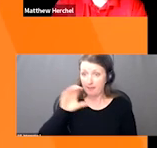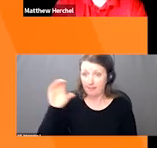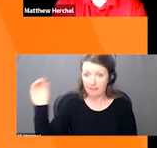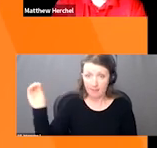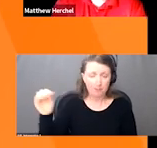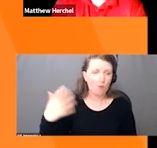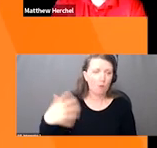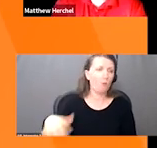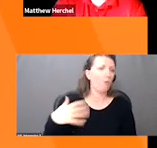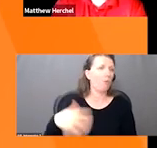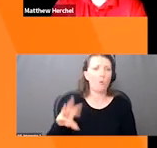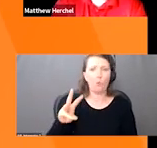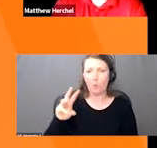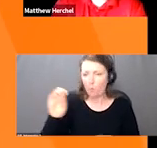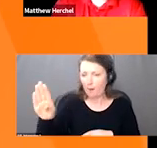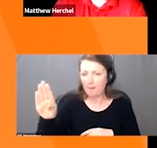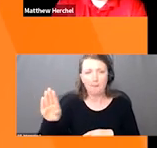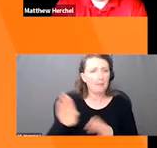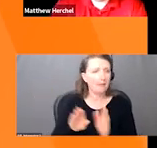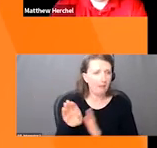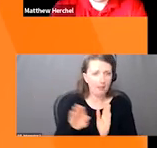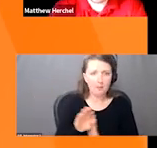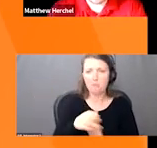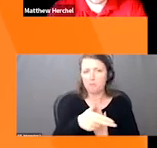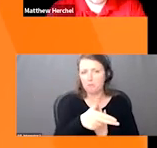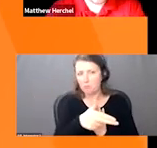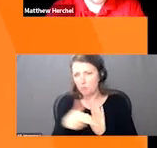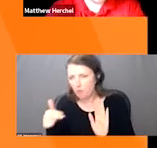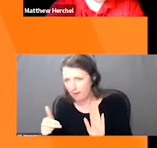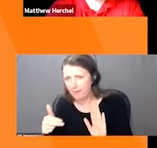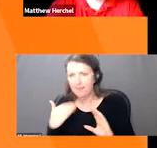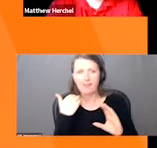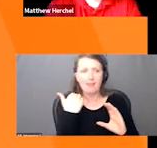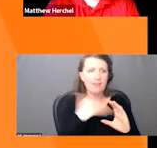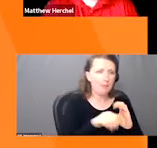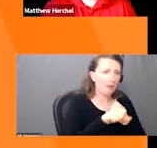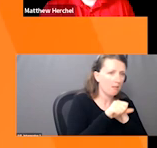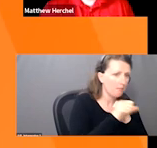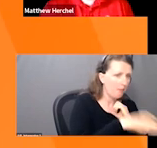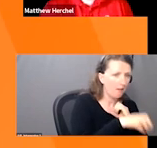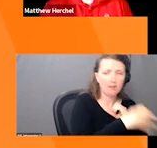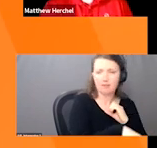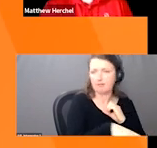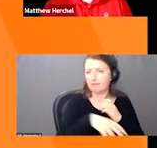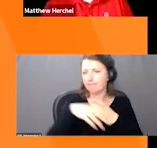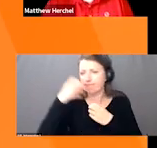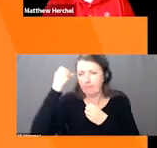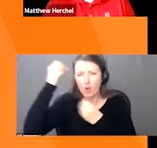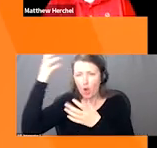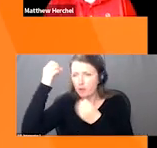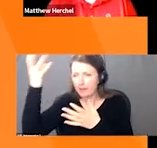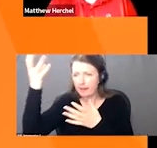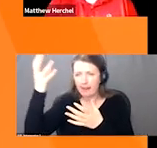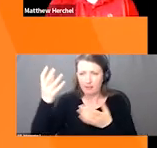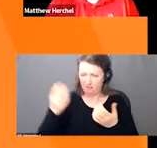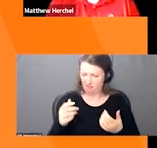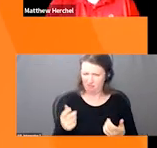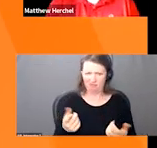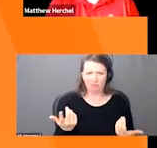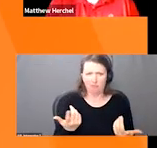and branding, as well as film and photography. So a lot of content generation. In our